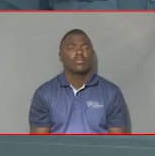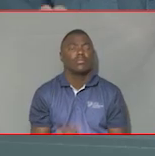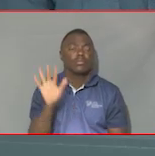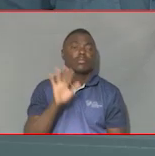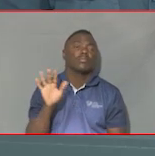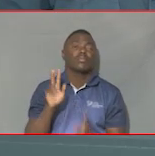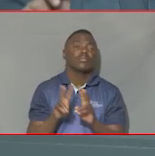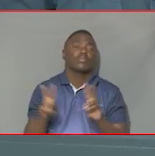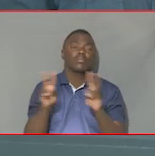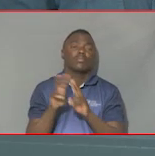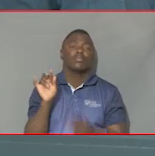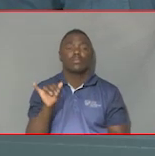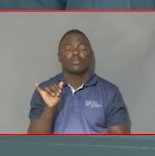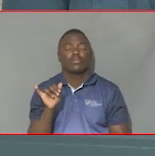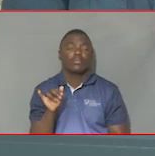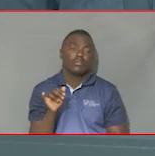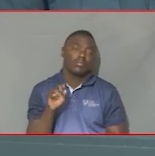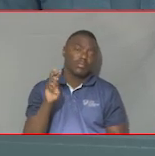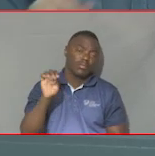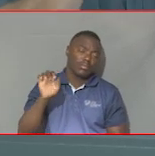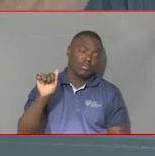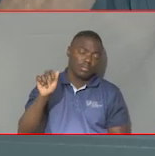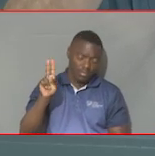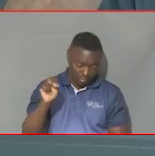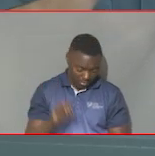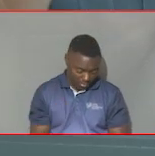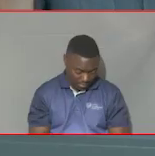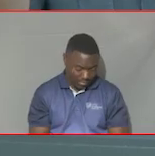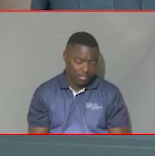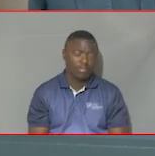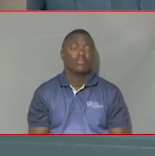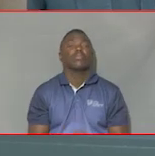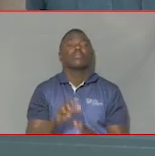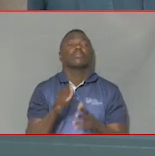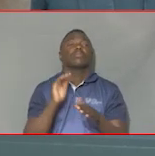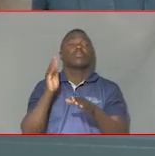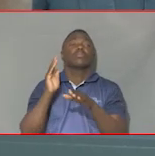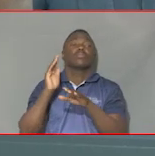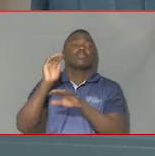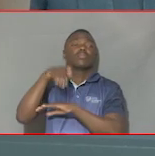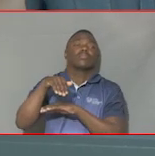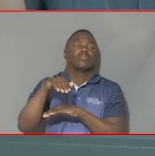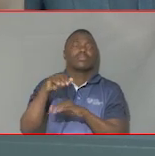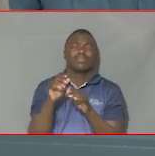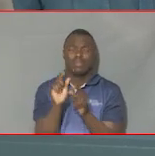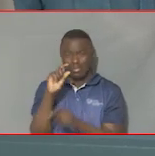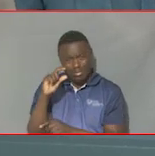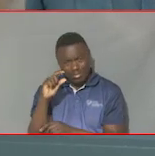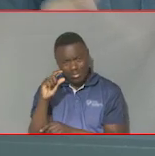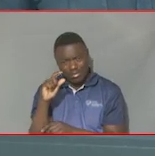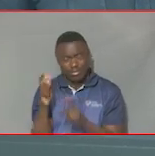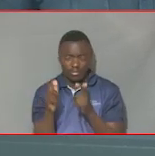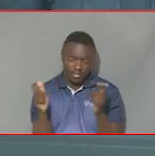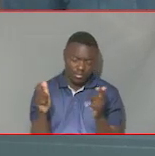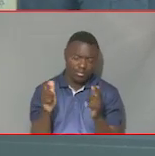of the x and the average of the y, the mean point, and a straight line through it. And don't go over the smallest x value and the largest